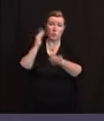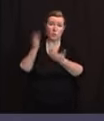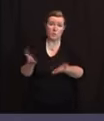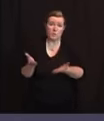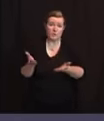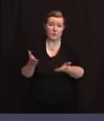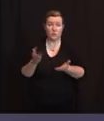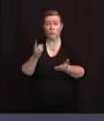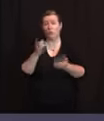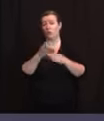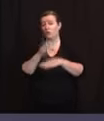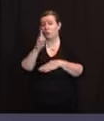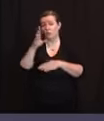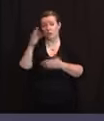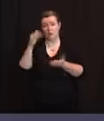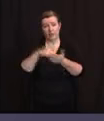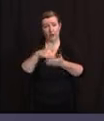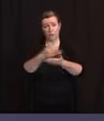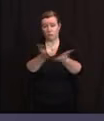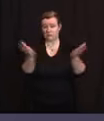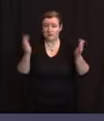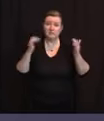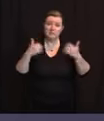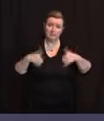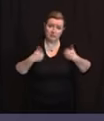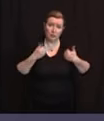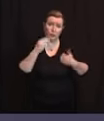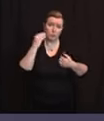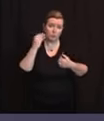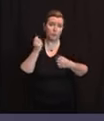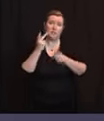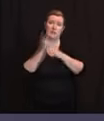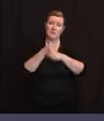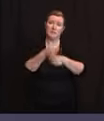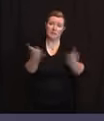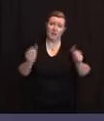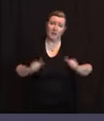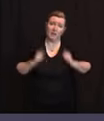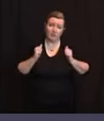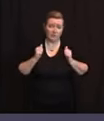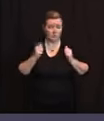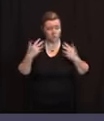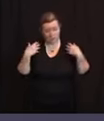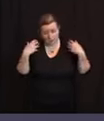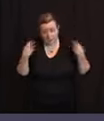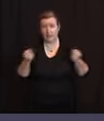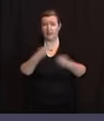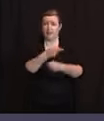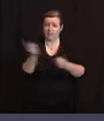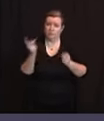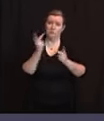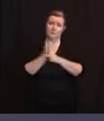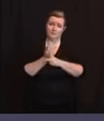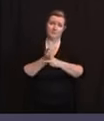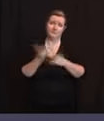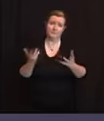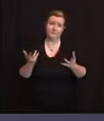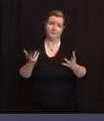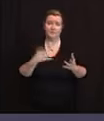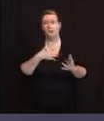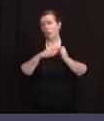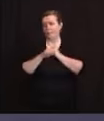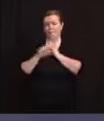24/7 to keep as many of them healthy and alive as we sit here. I went on too long, Judy. Over to you. Any thoughts you want